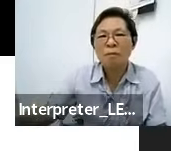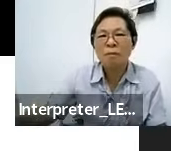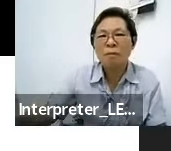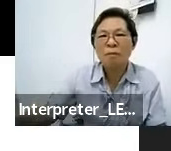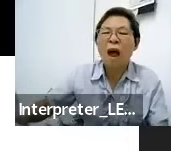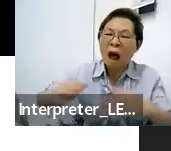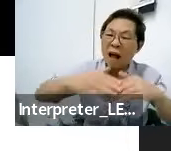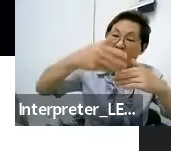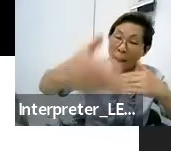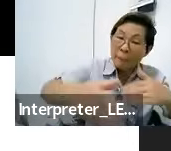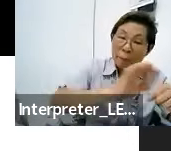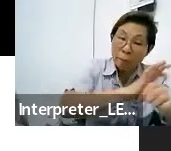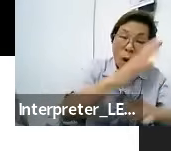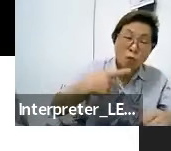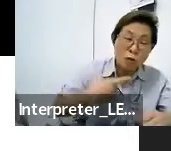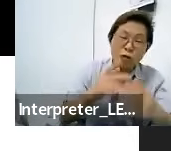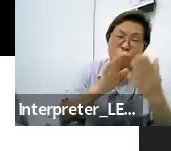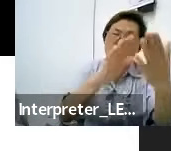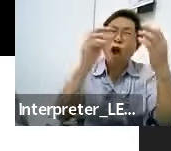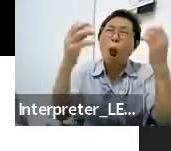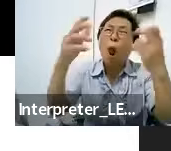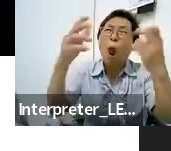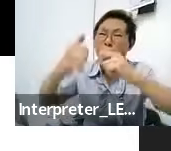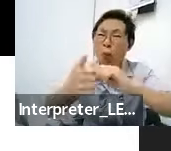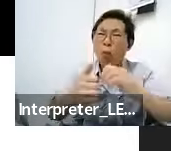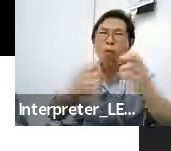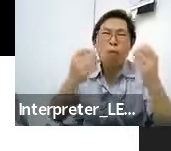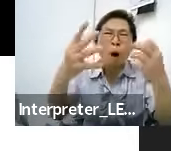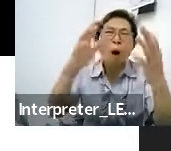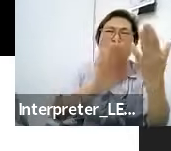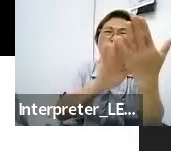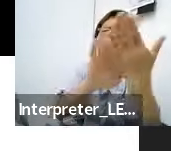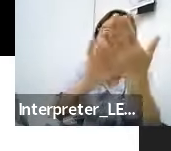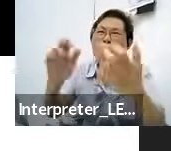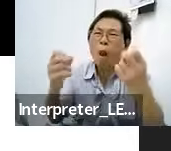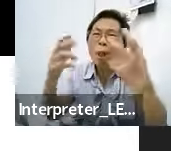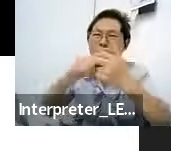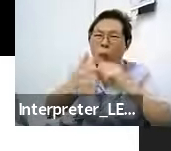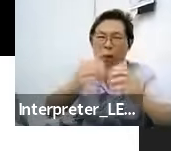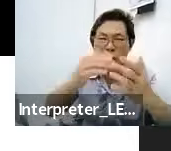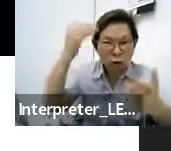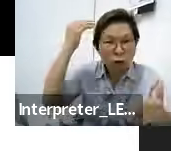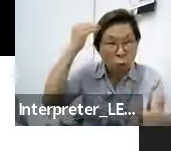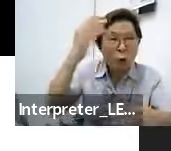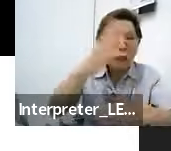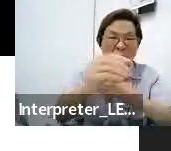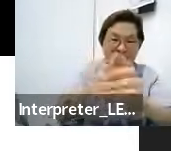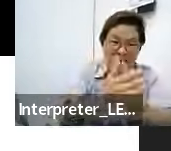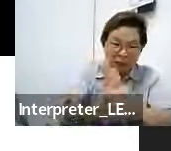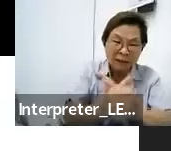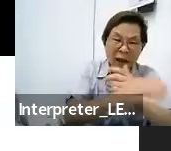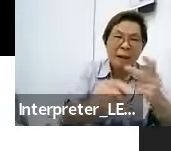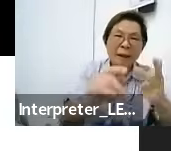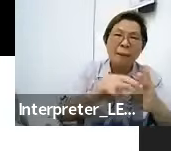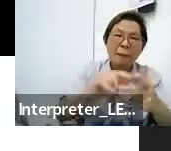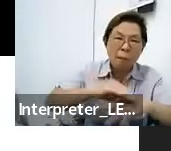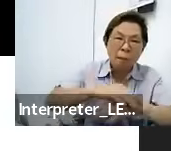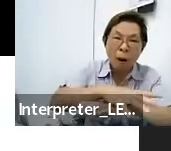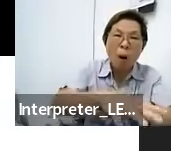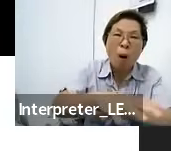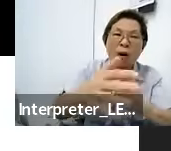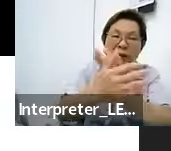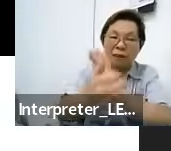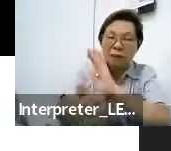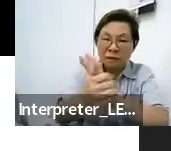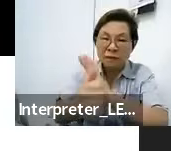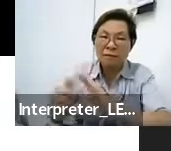Post-COVID, we've been facing a lot of issues, including loss of learning and knowledge and skills, including impacting on core skills in maths